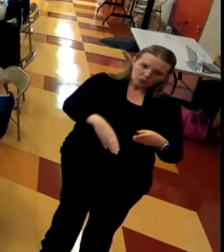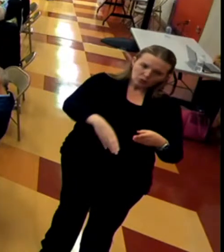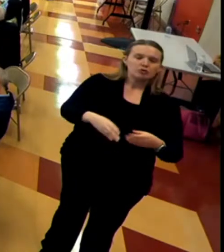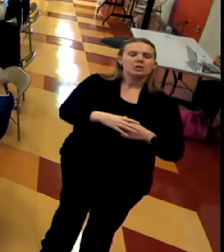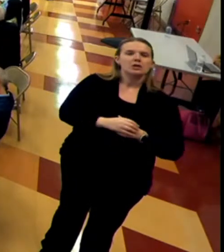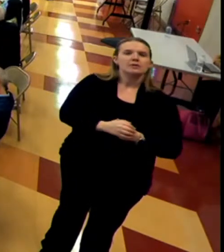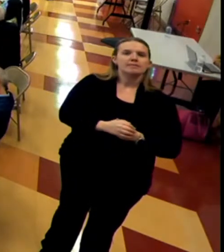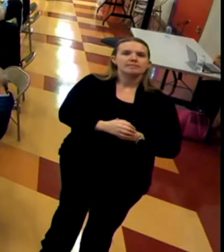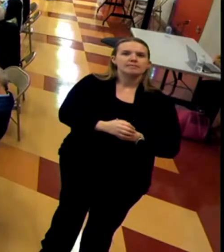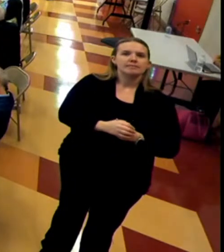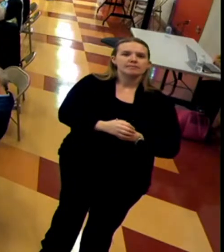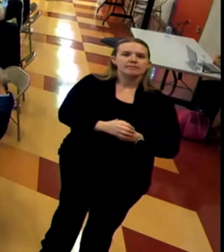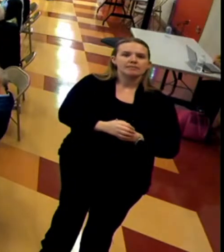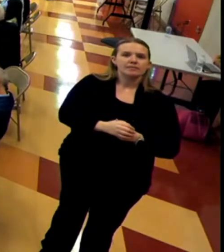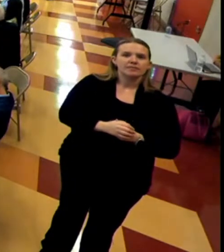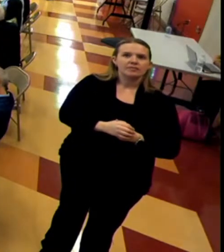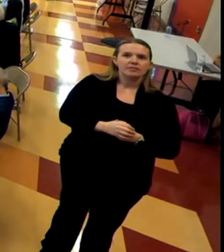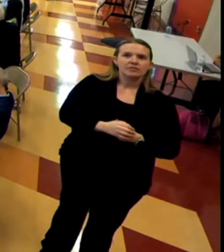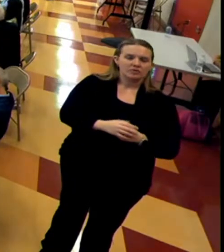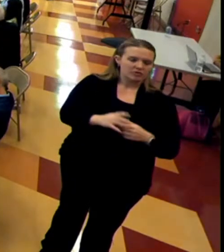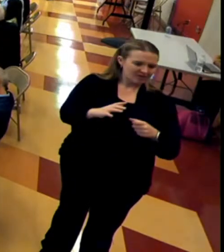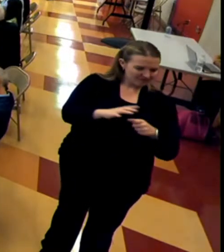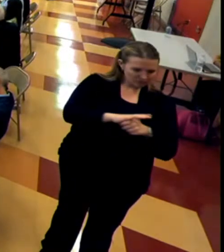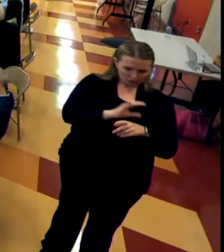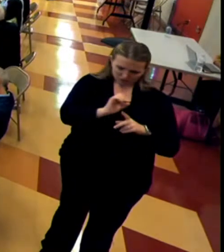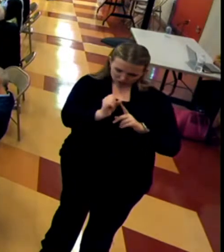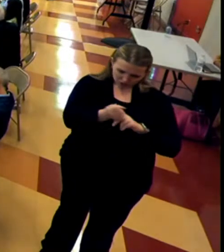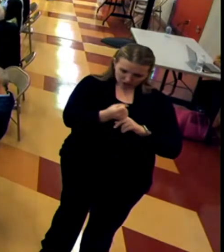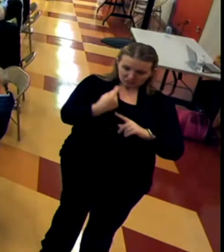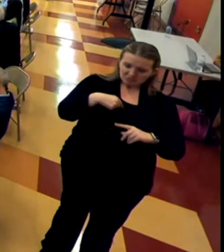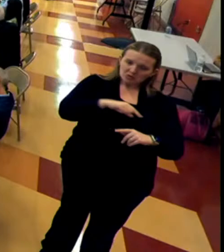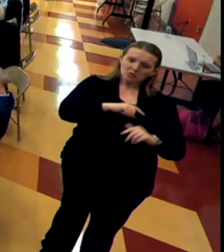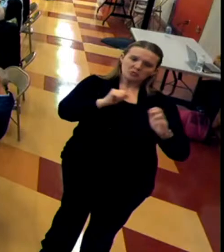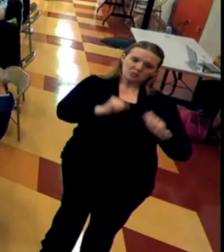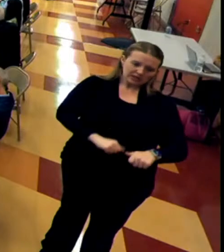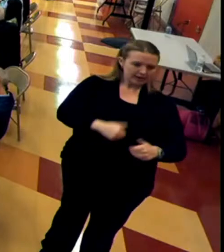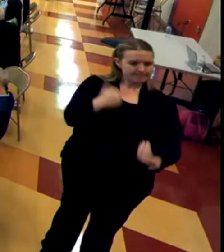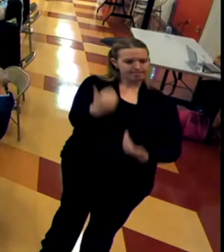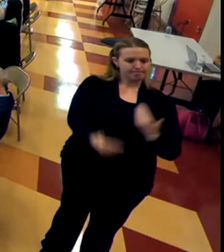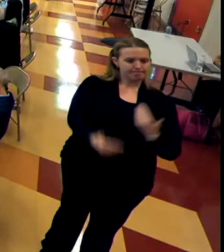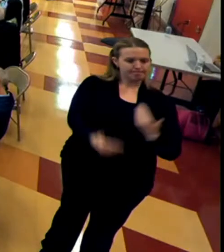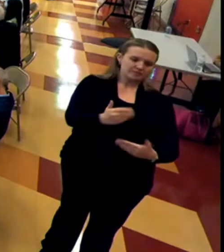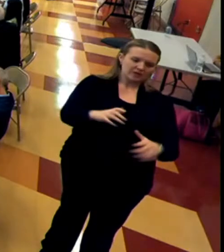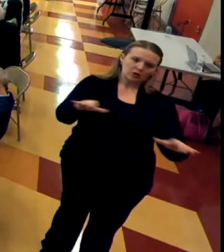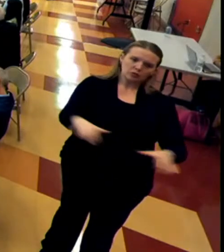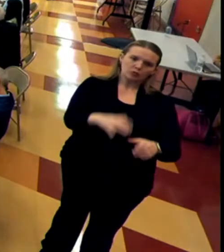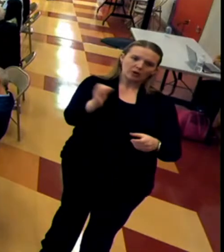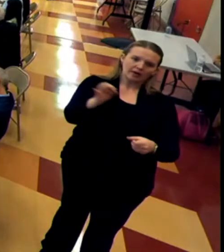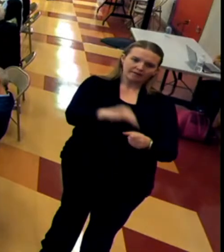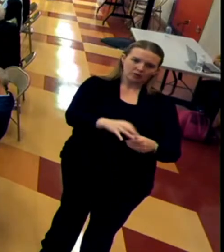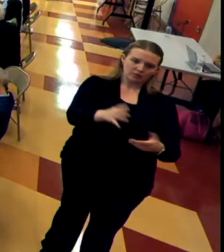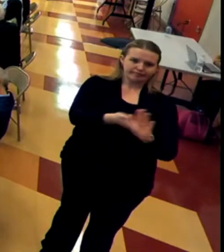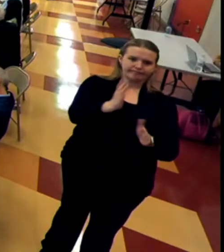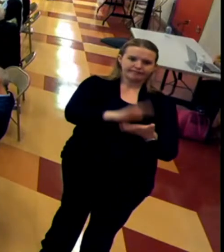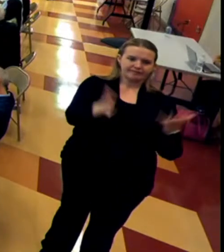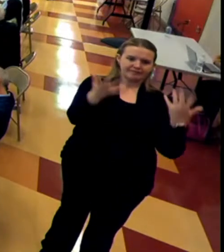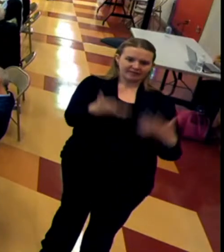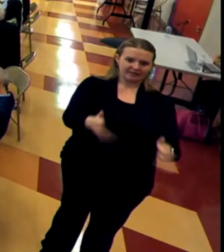to this whole matter so that we can move on and get a vote and get it out of the way.